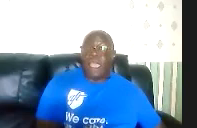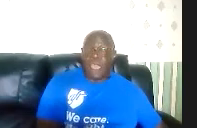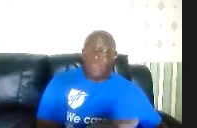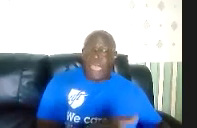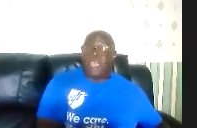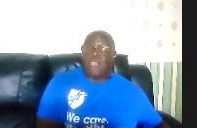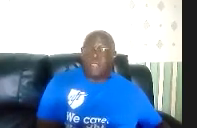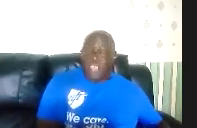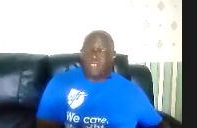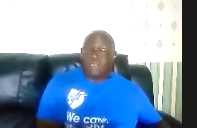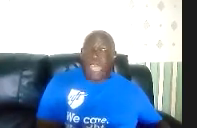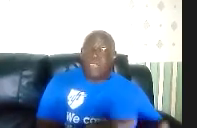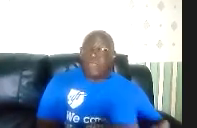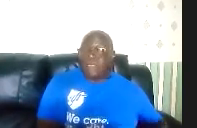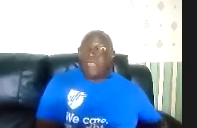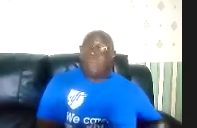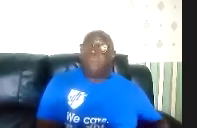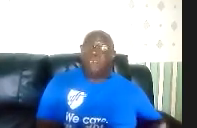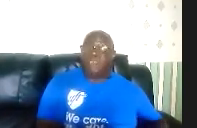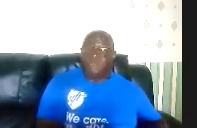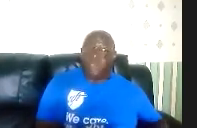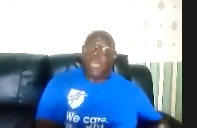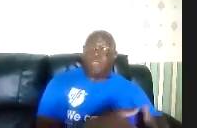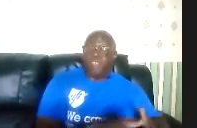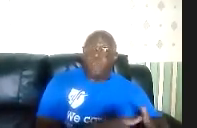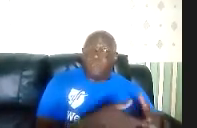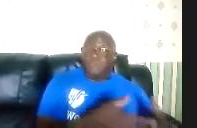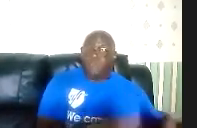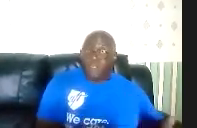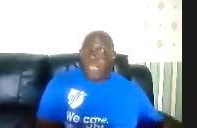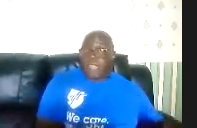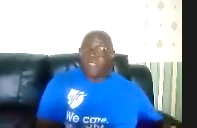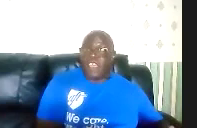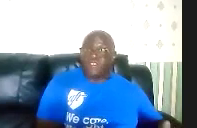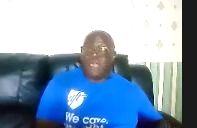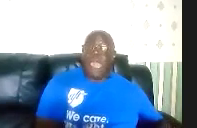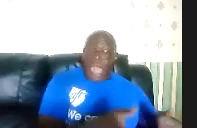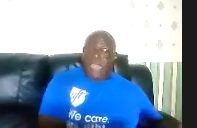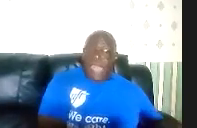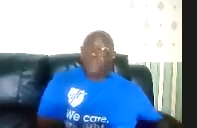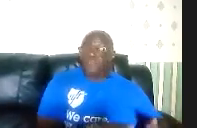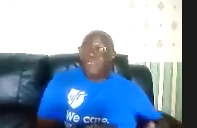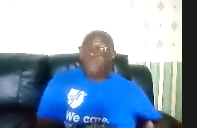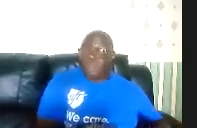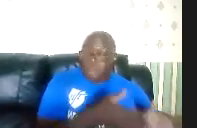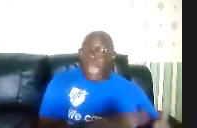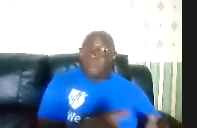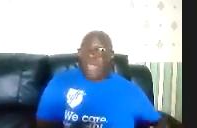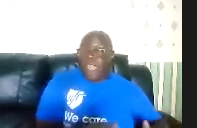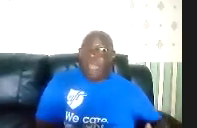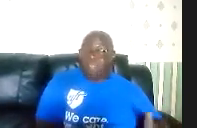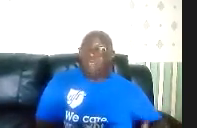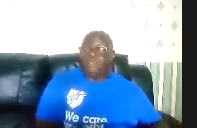essentially, they've taken the data that members have given in terms of diversity declarations, and they've cross-referenced that with